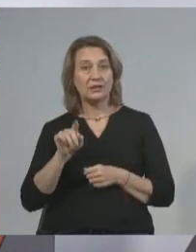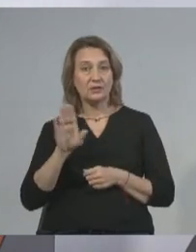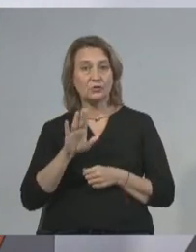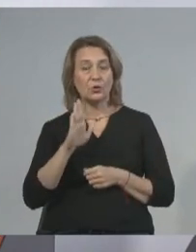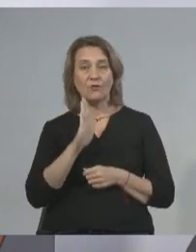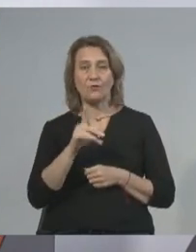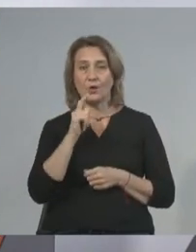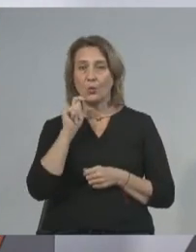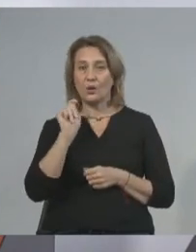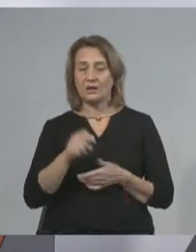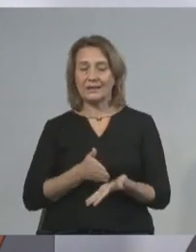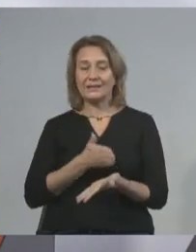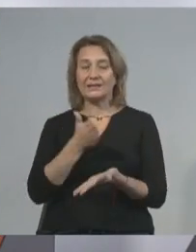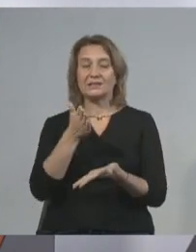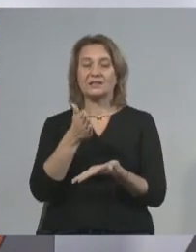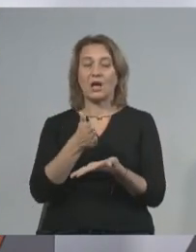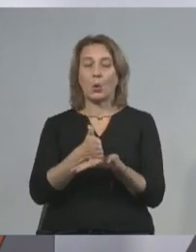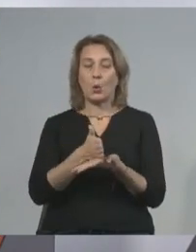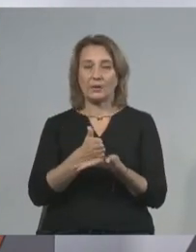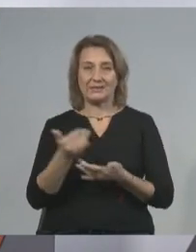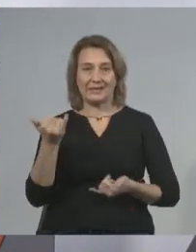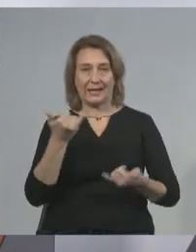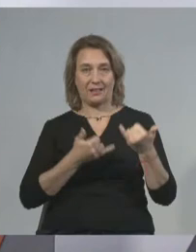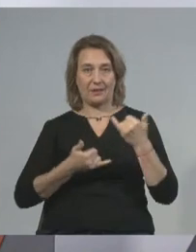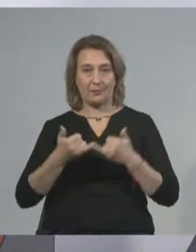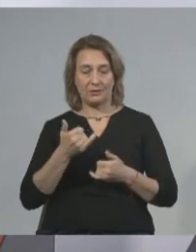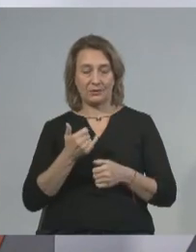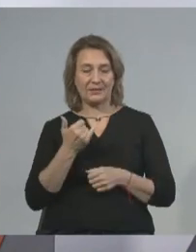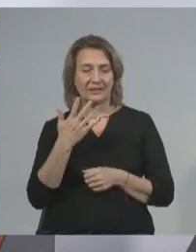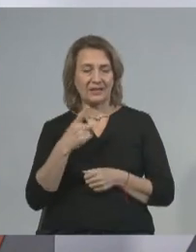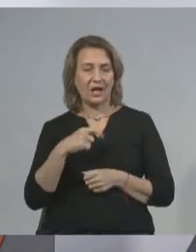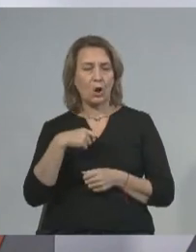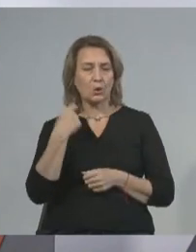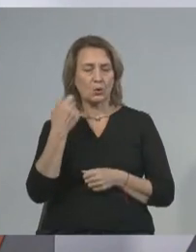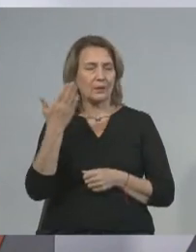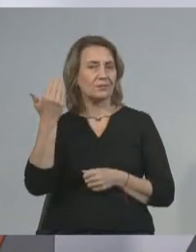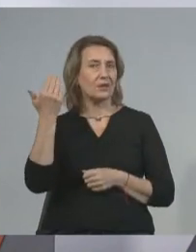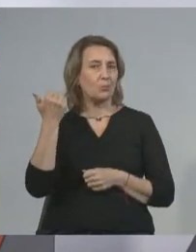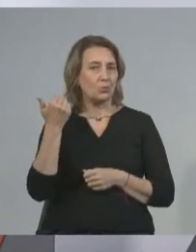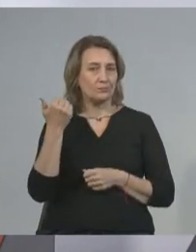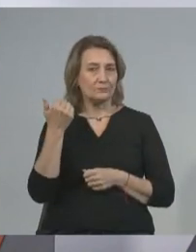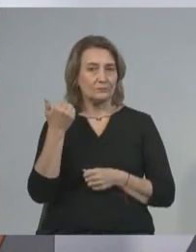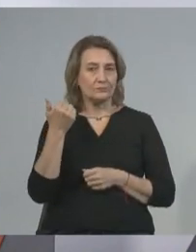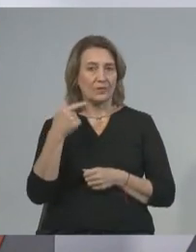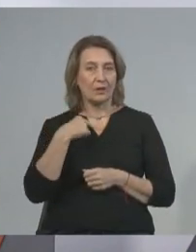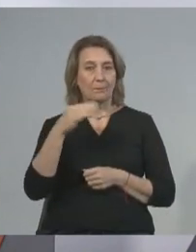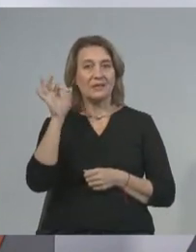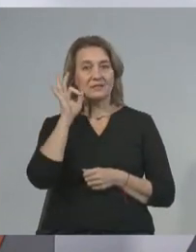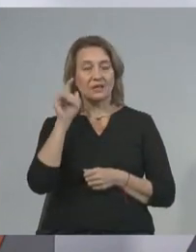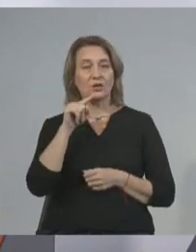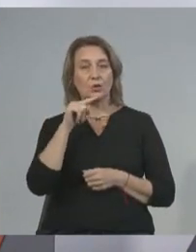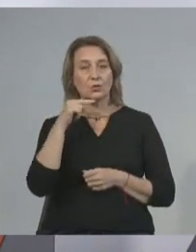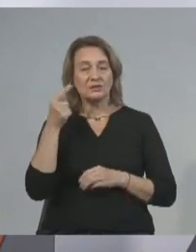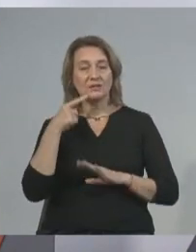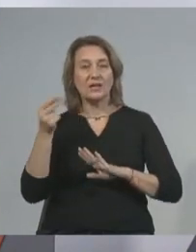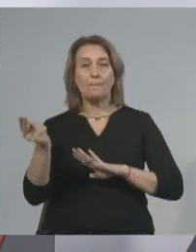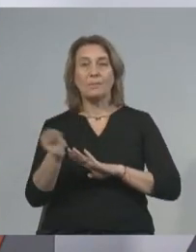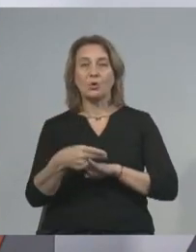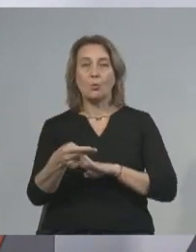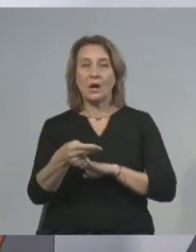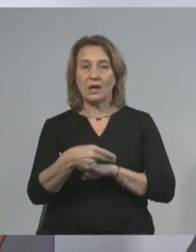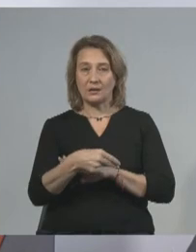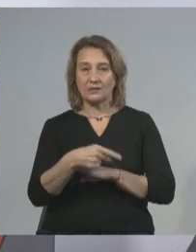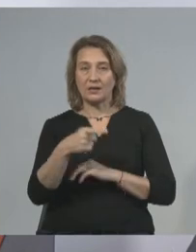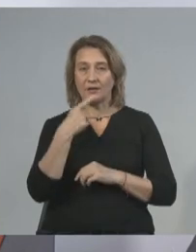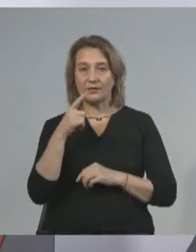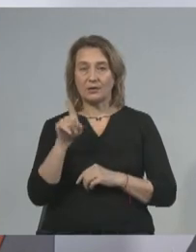that these labs are in ukraine located in ukraine and several years ago russian propaganda said